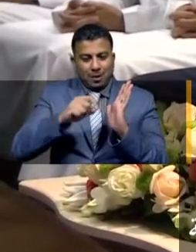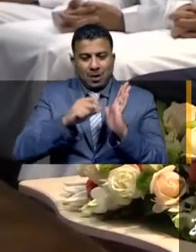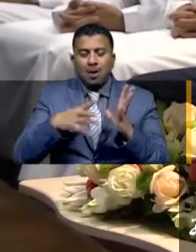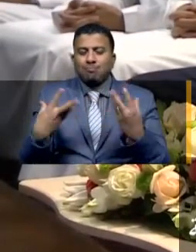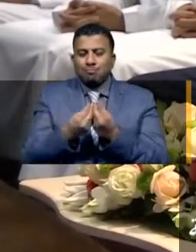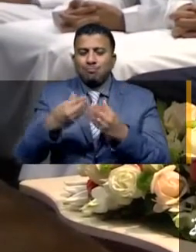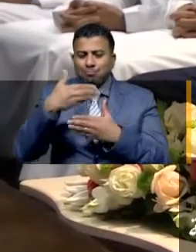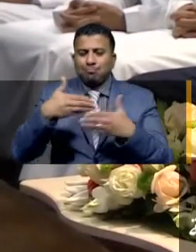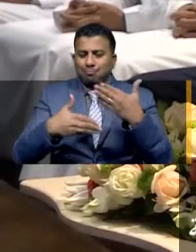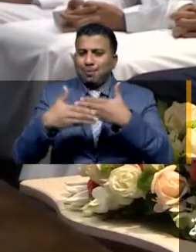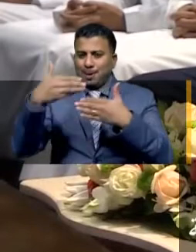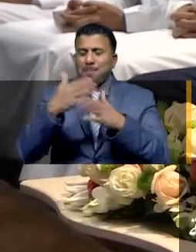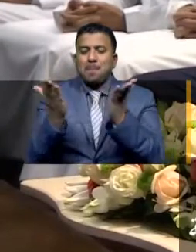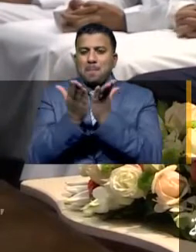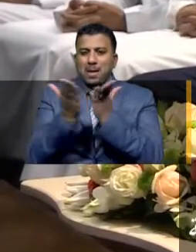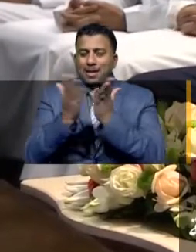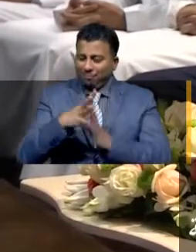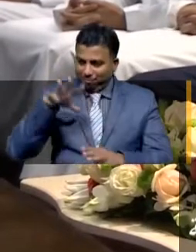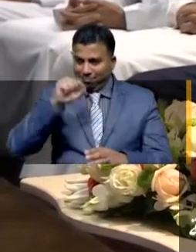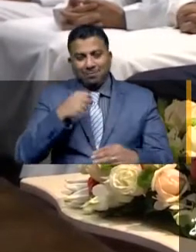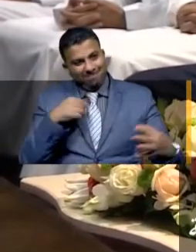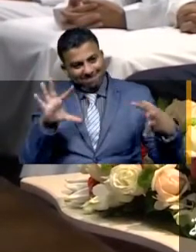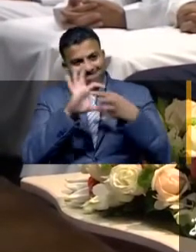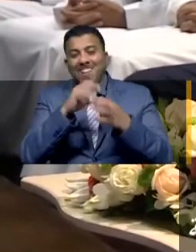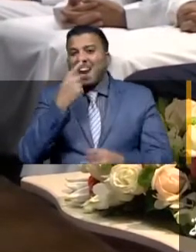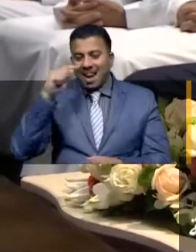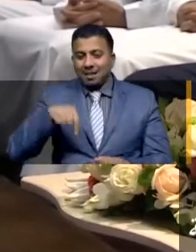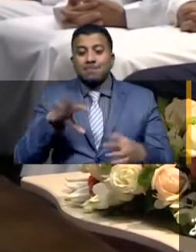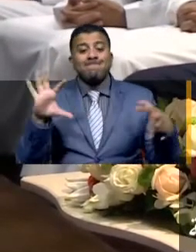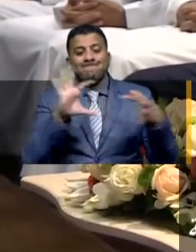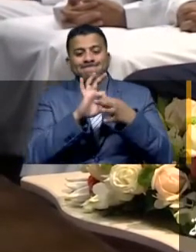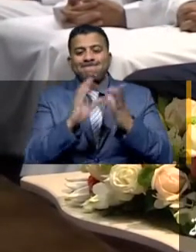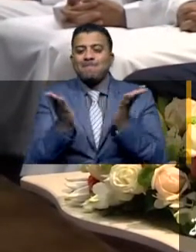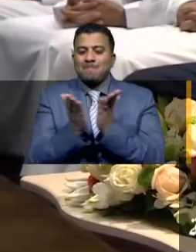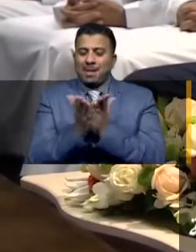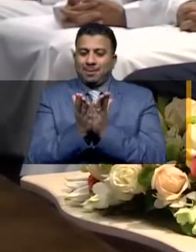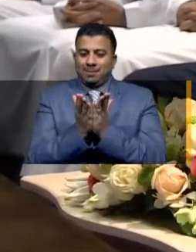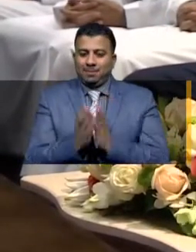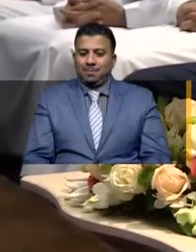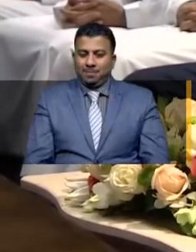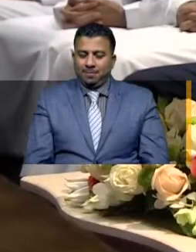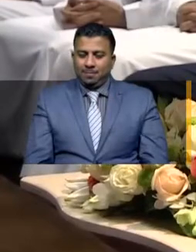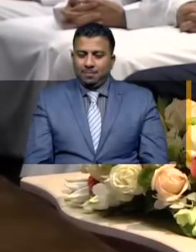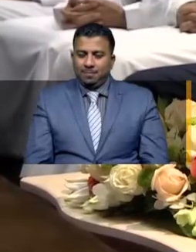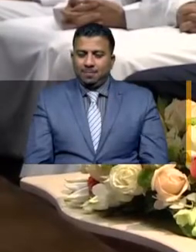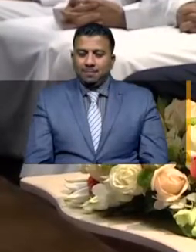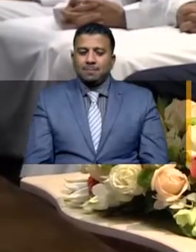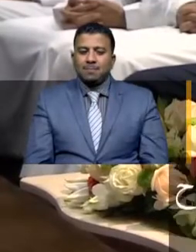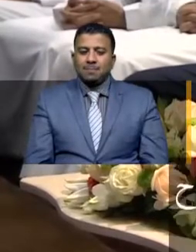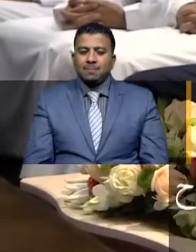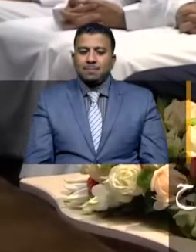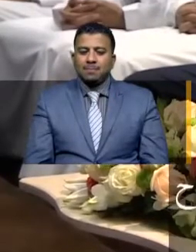State and started building the school as fast as we could. And